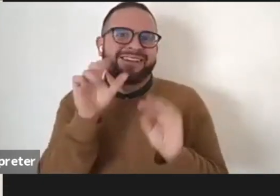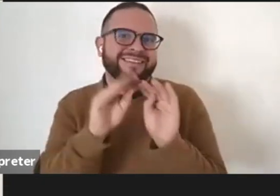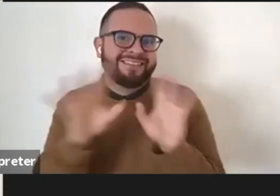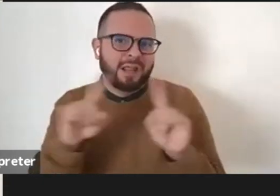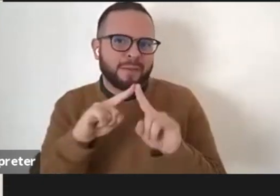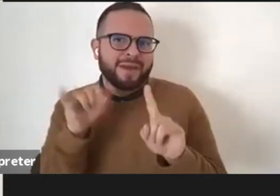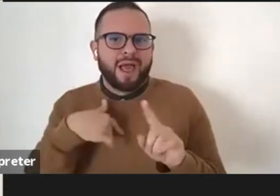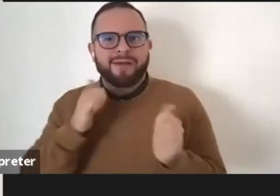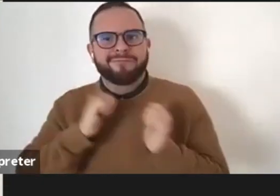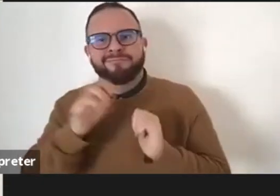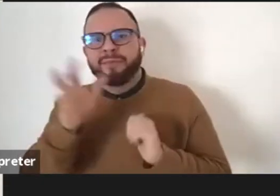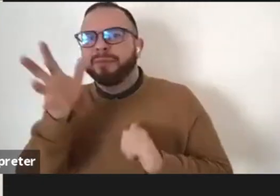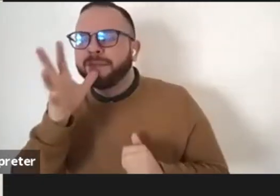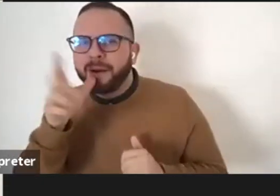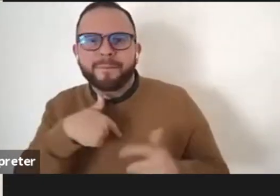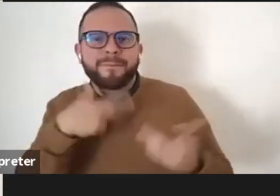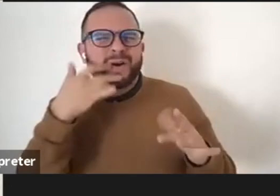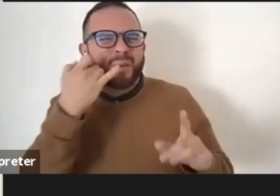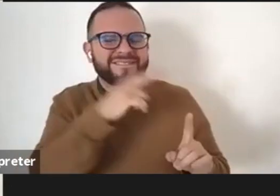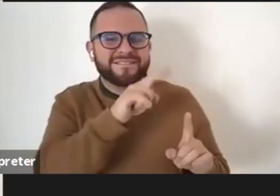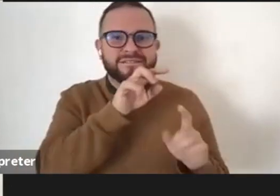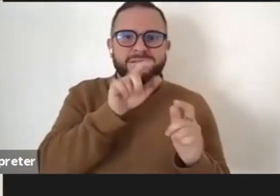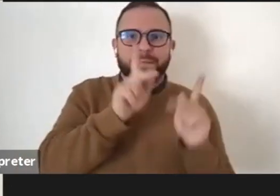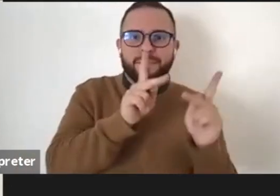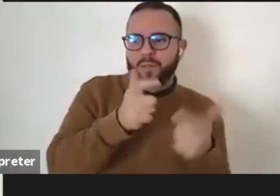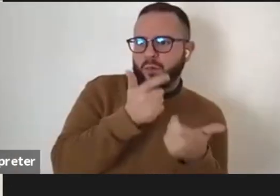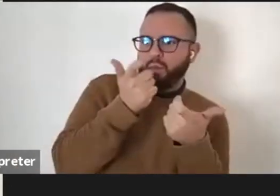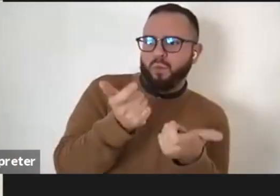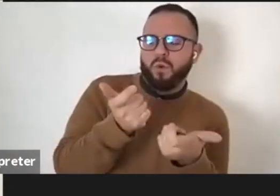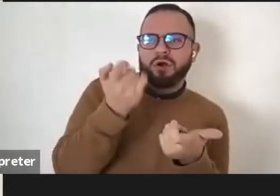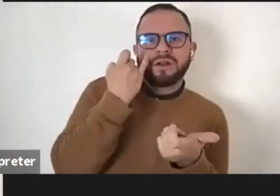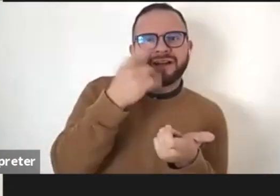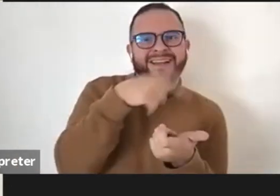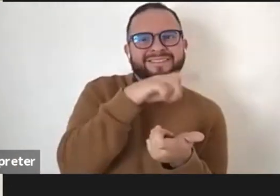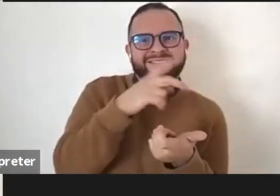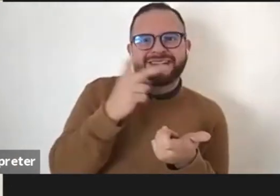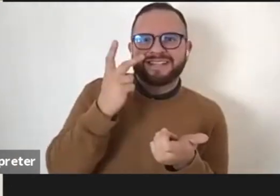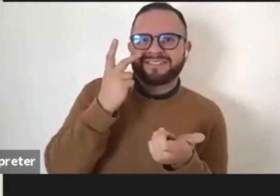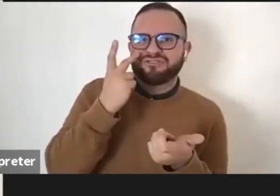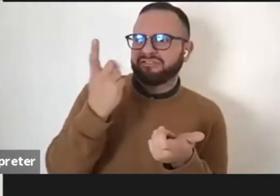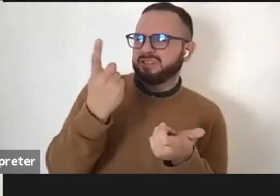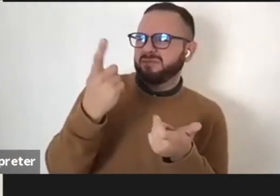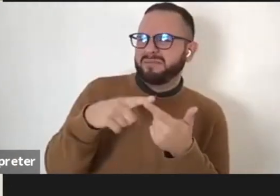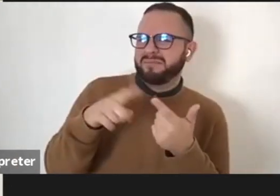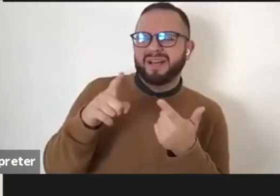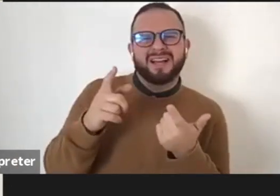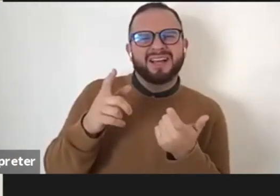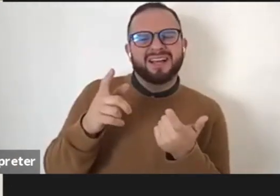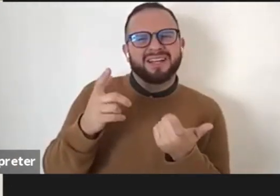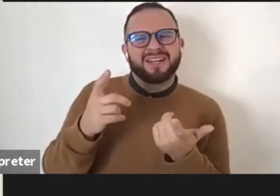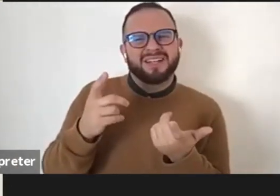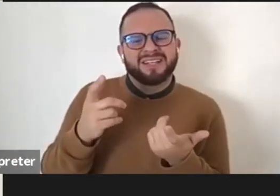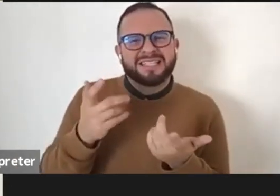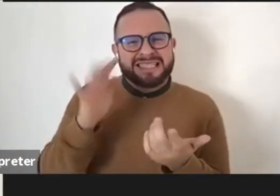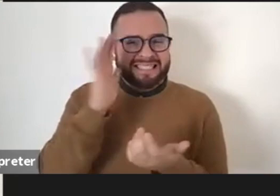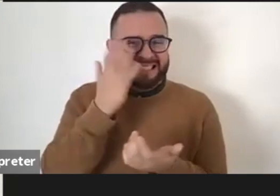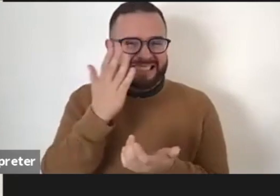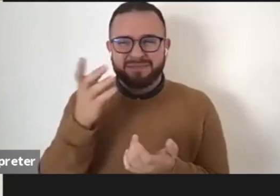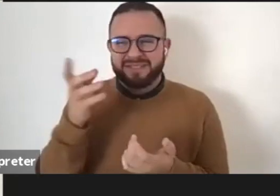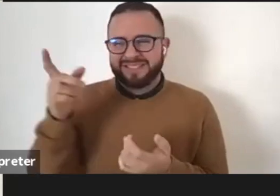don't know if the viewers saw some, because they were inspired by some movies and by some paintings